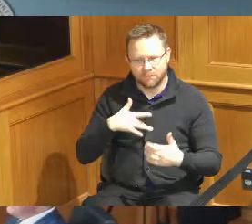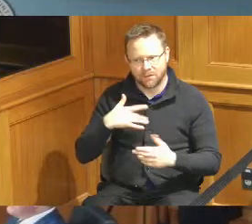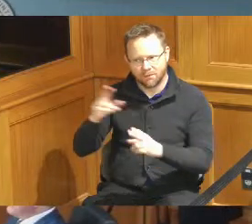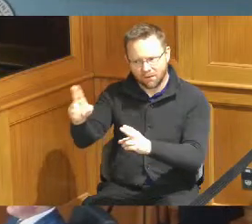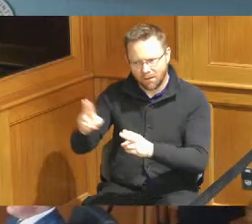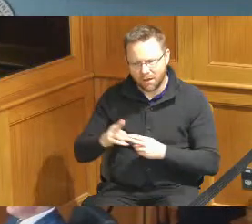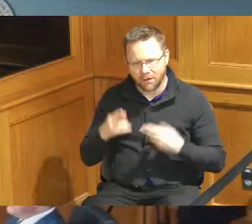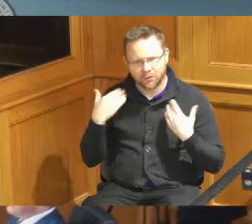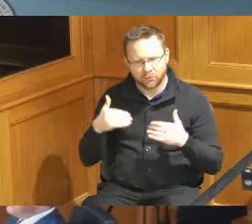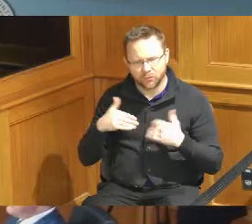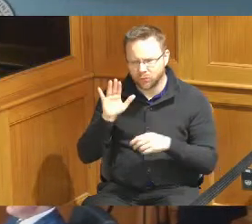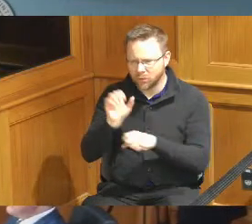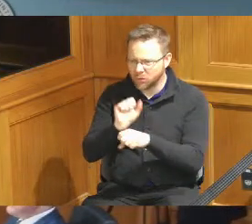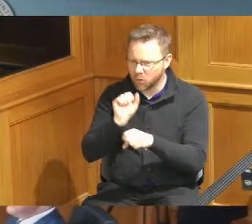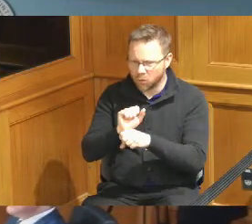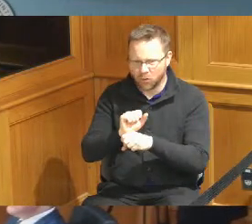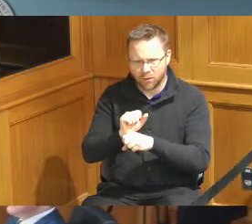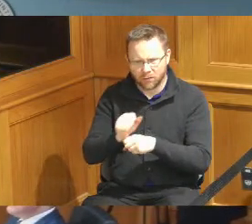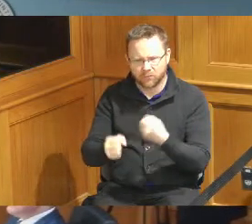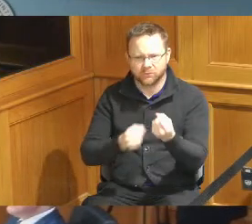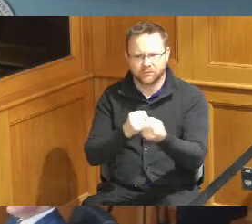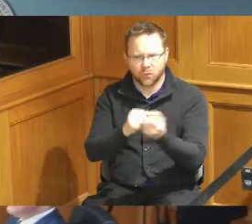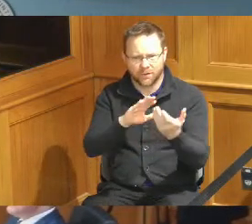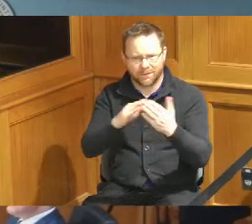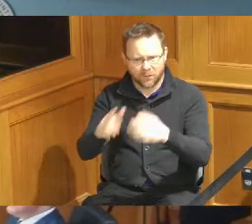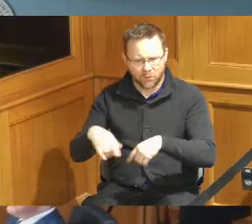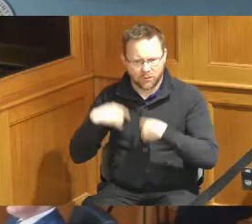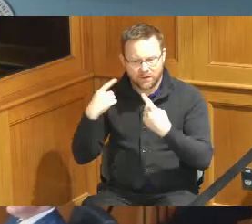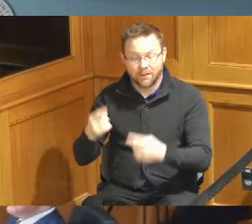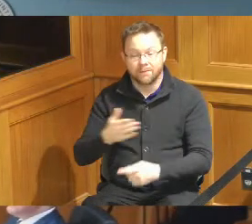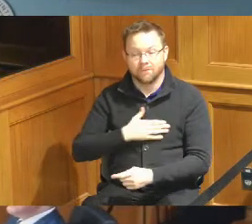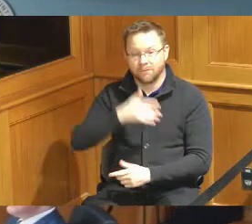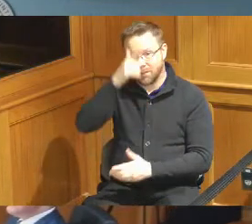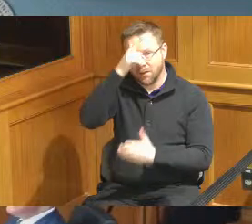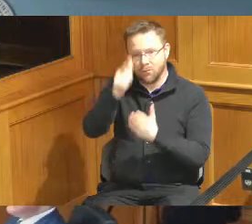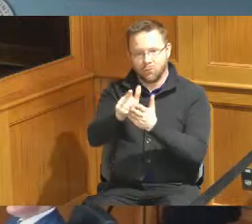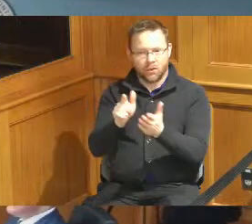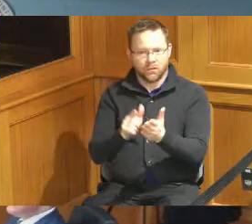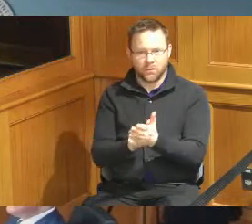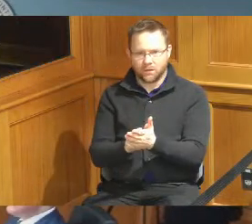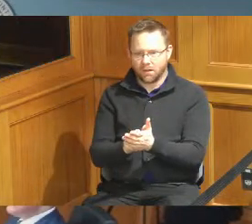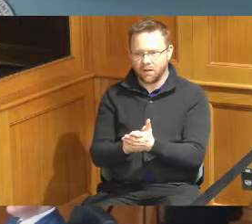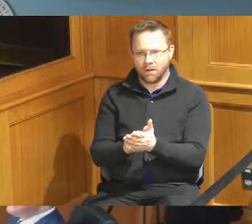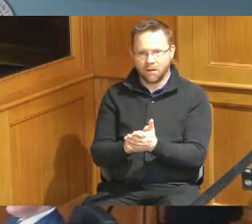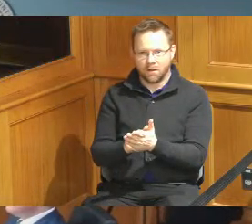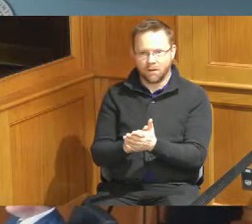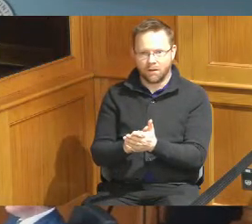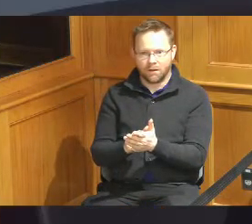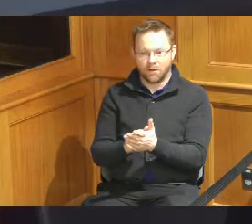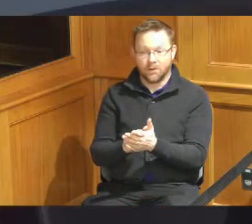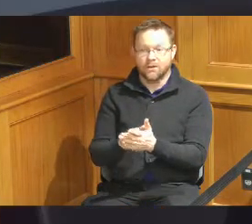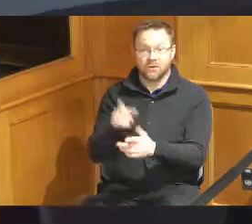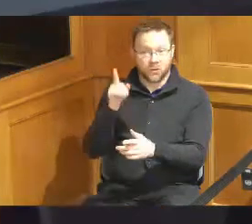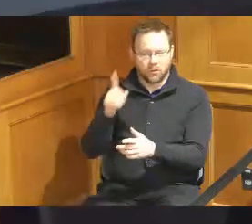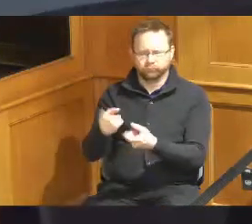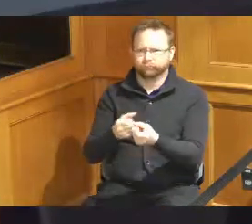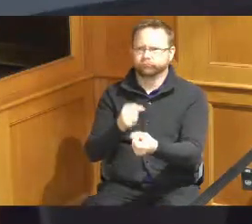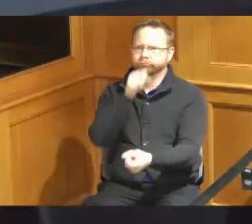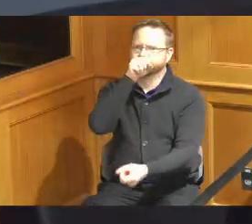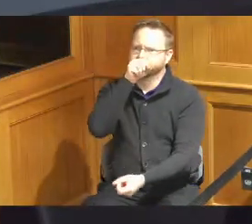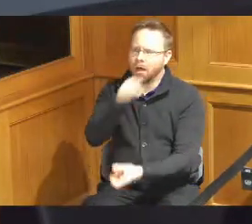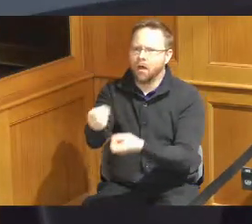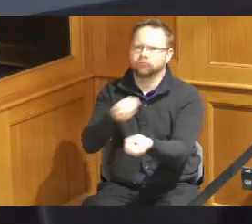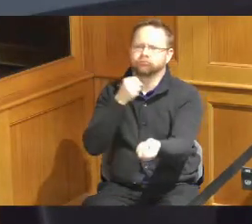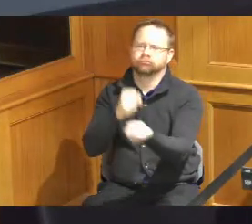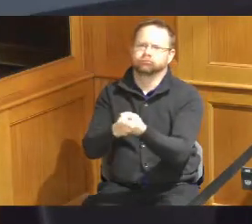your work that you've been doing in the community. I had a brother-in-law, you could not say anything wrong about Prince Hall Mason.